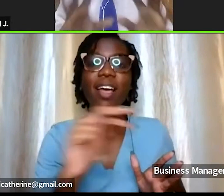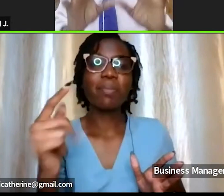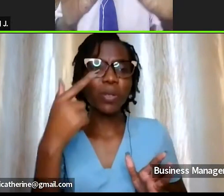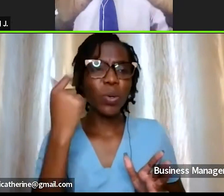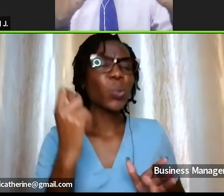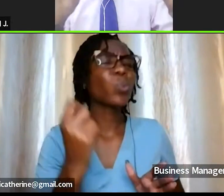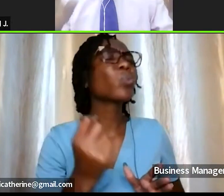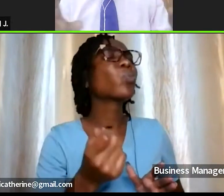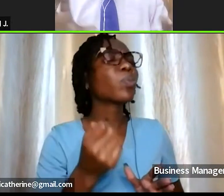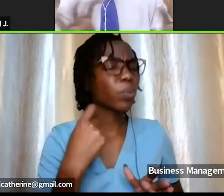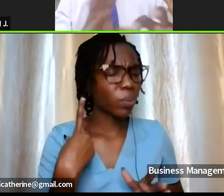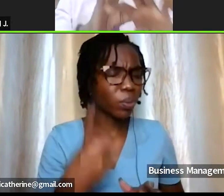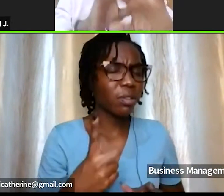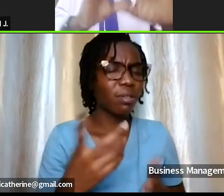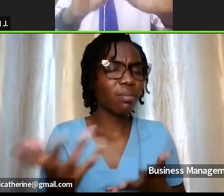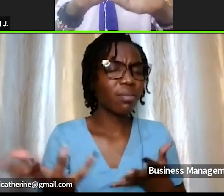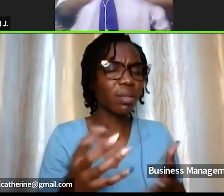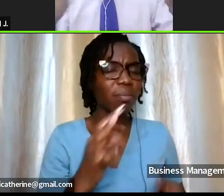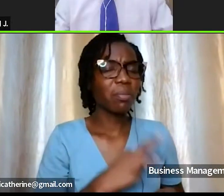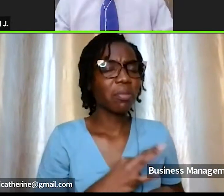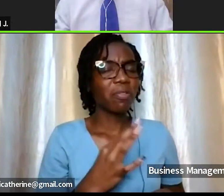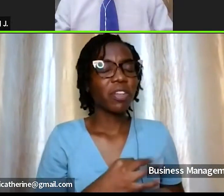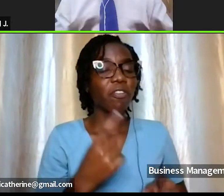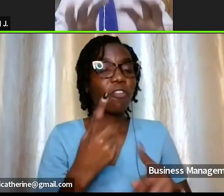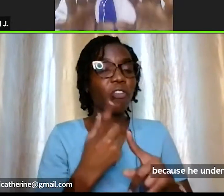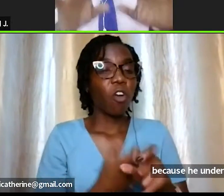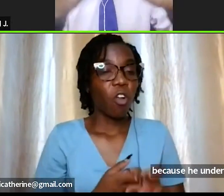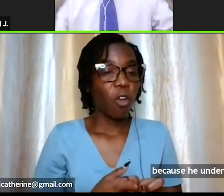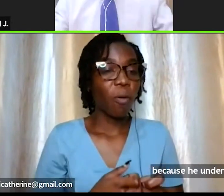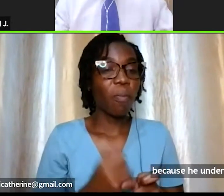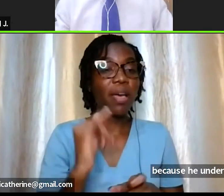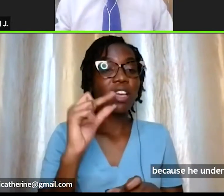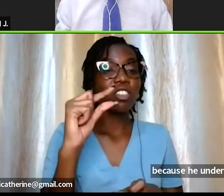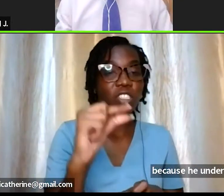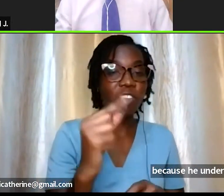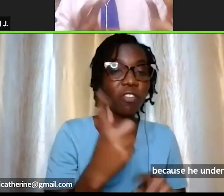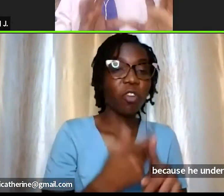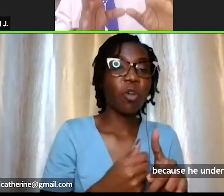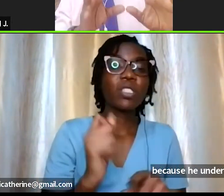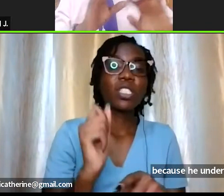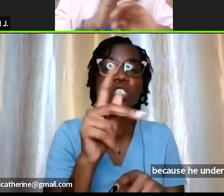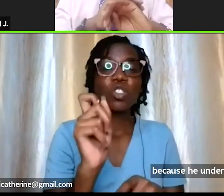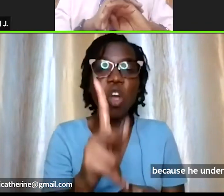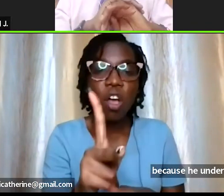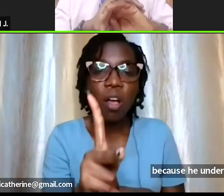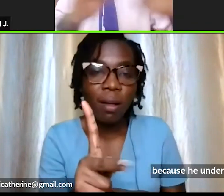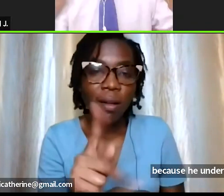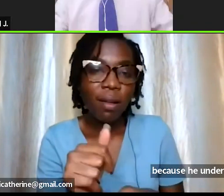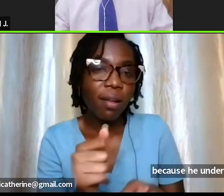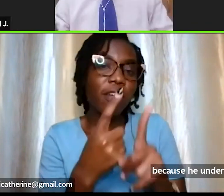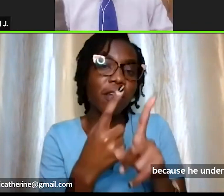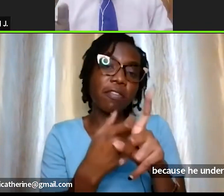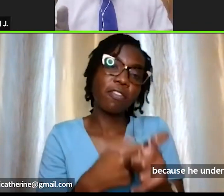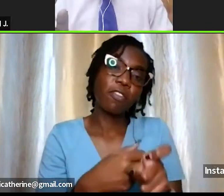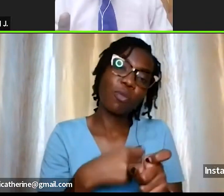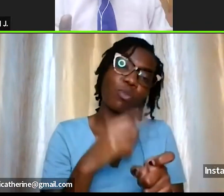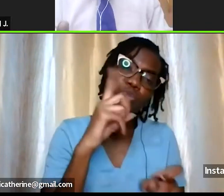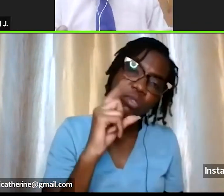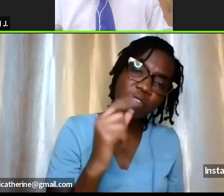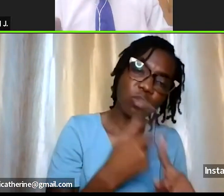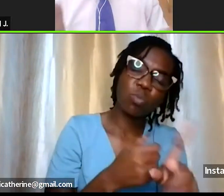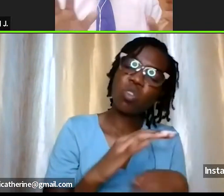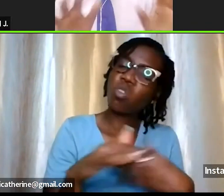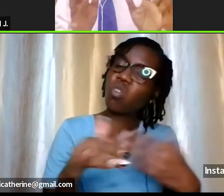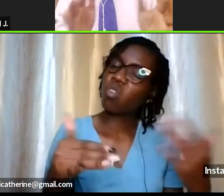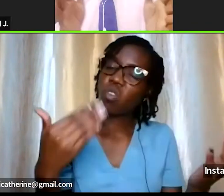understands how to bring profit from Instagram, from TikTok, from all manner of social